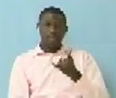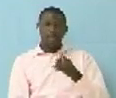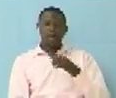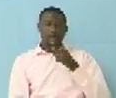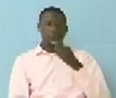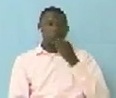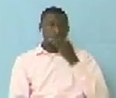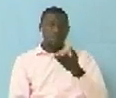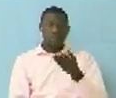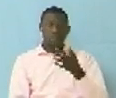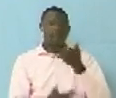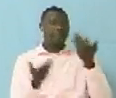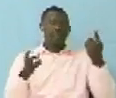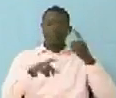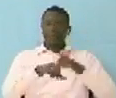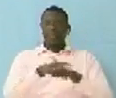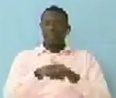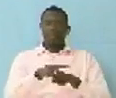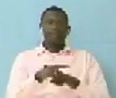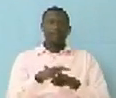as you have said many times,